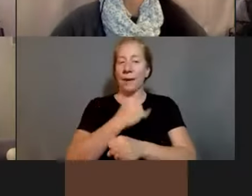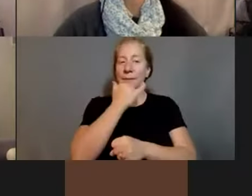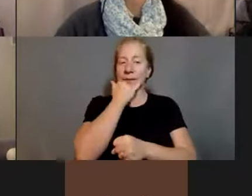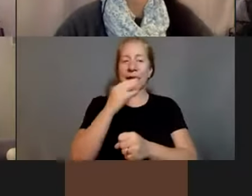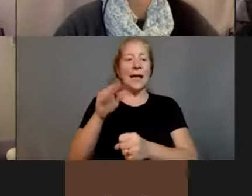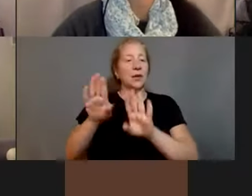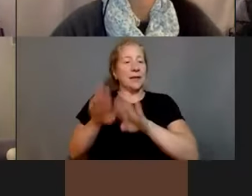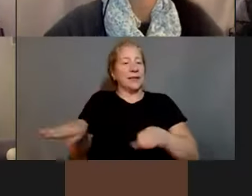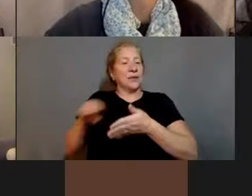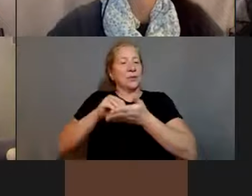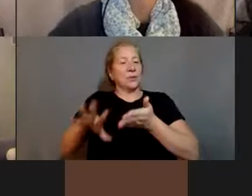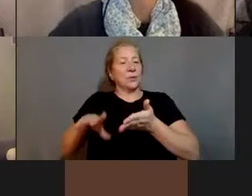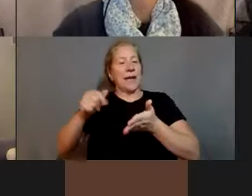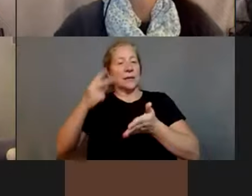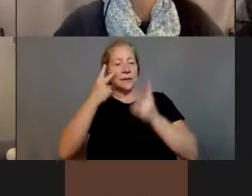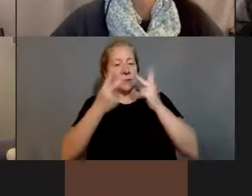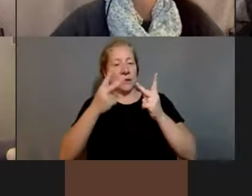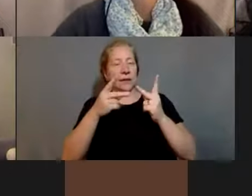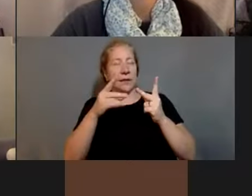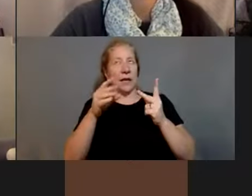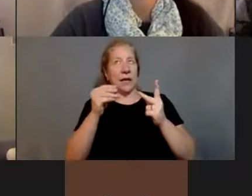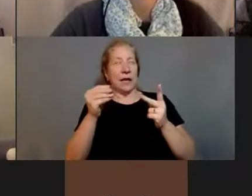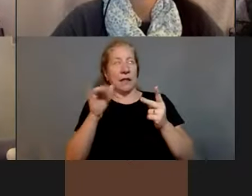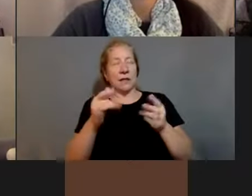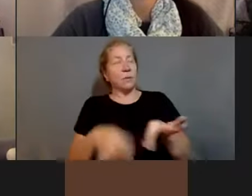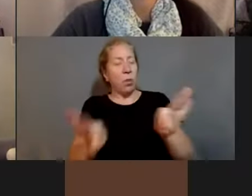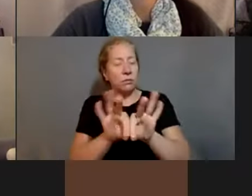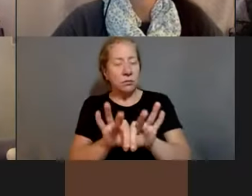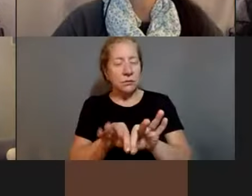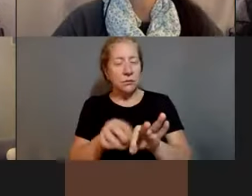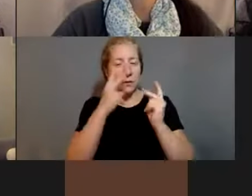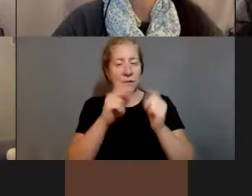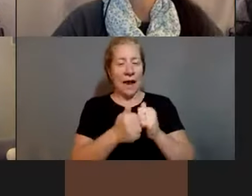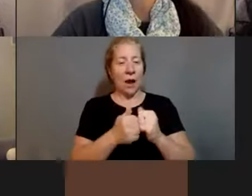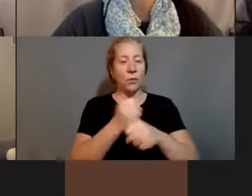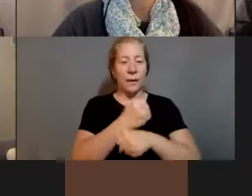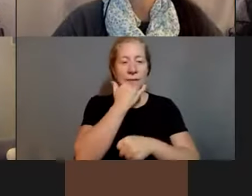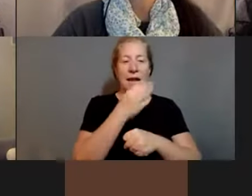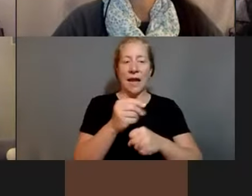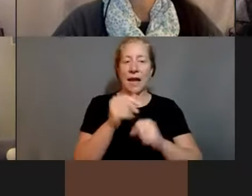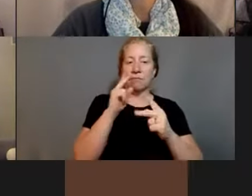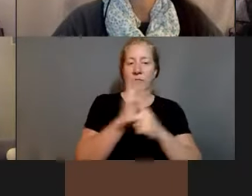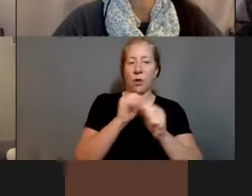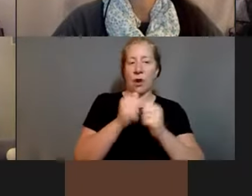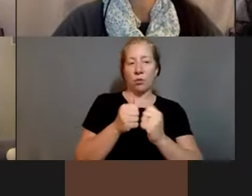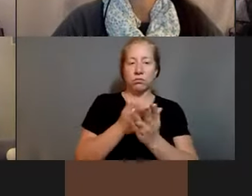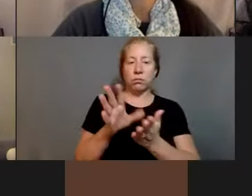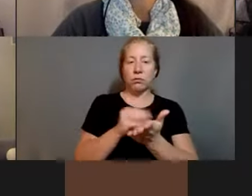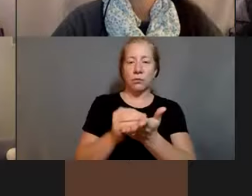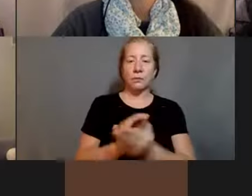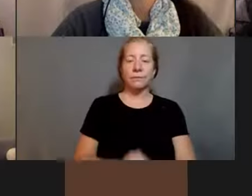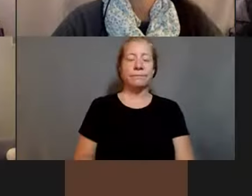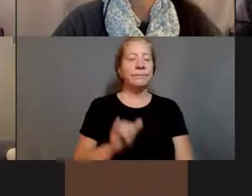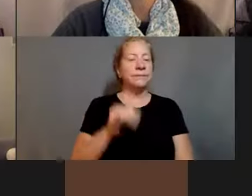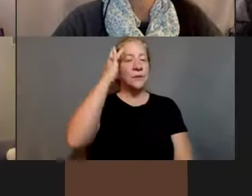witness. Love that thinking. And I think also too, I think that's even why it's more important to have like who are our friends,